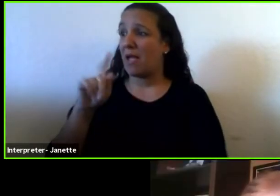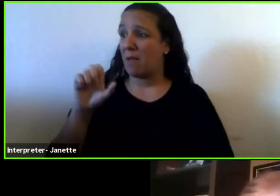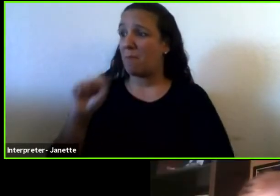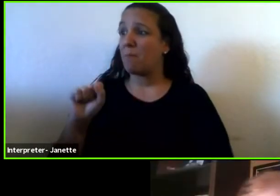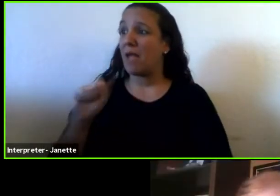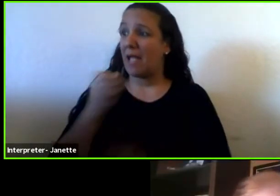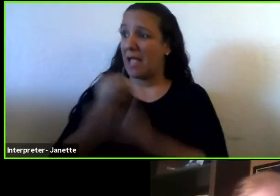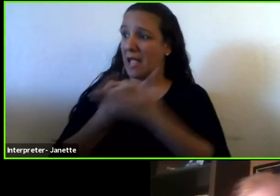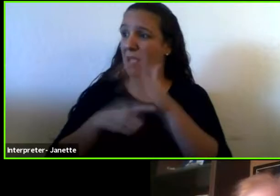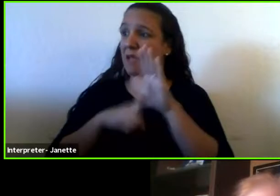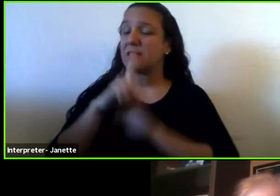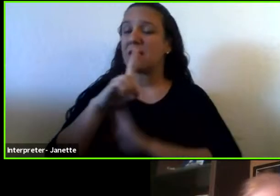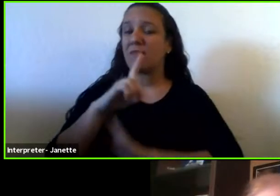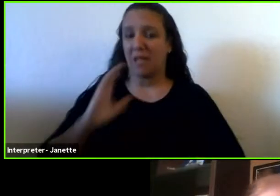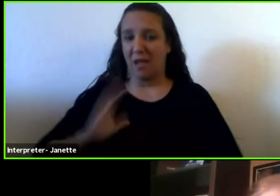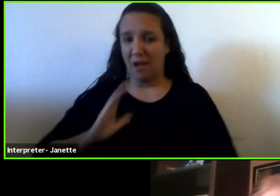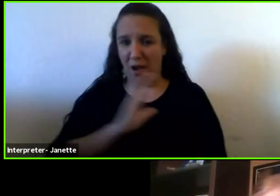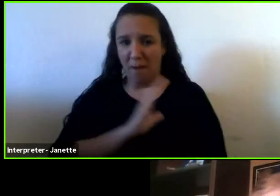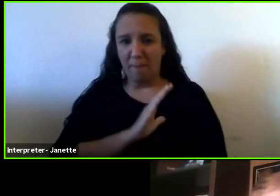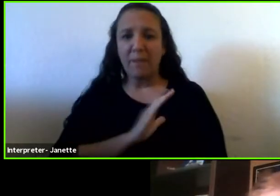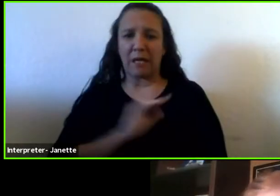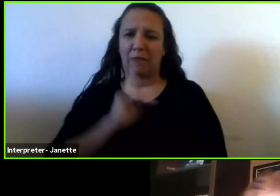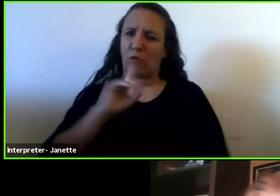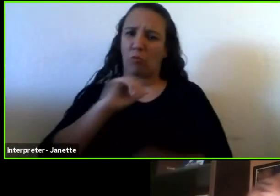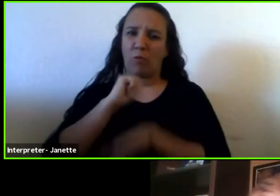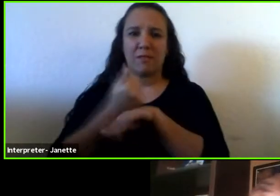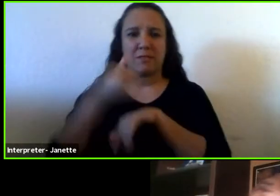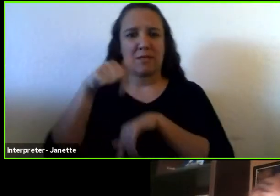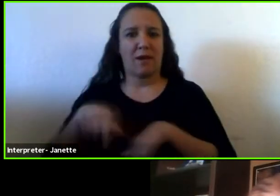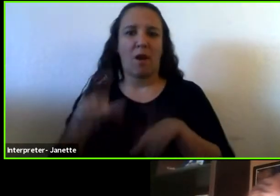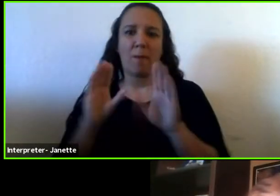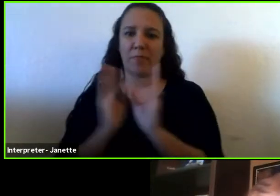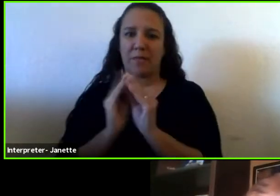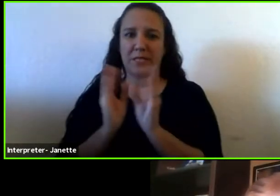Economic Development Committee for putting this together.